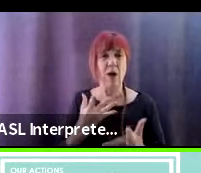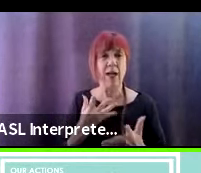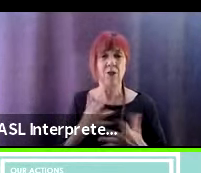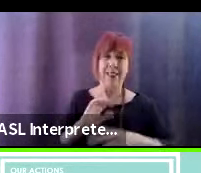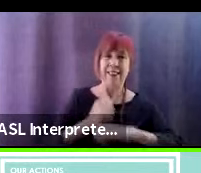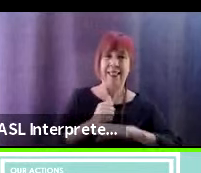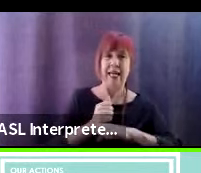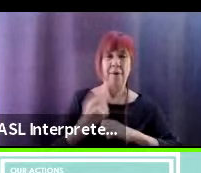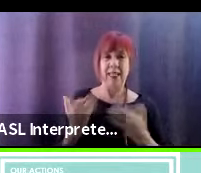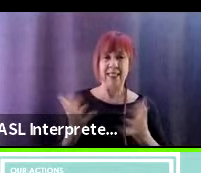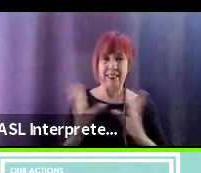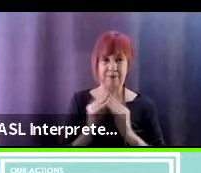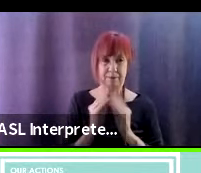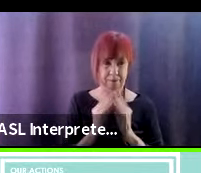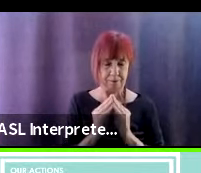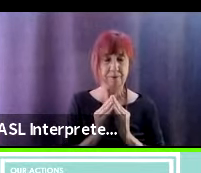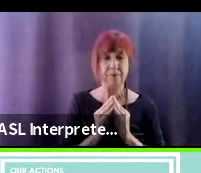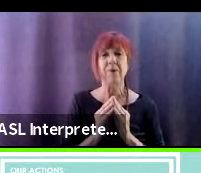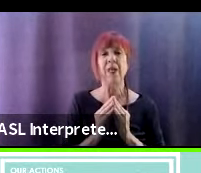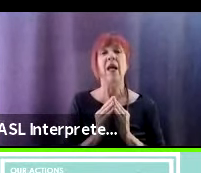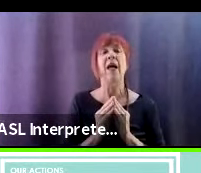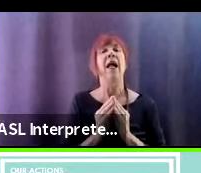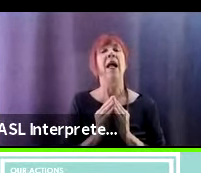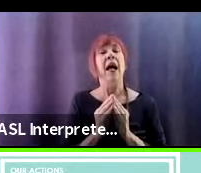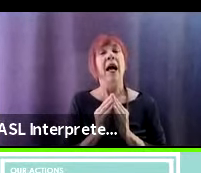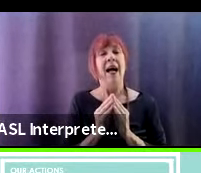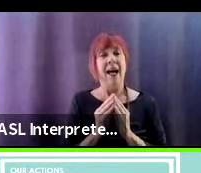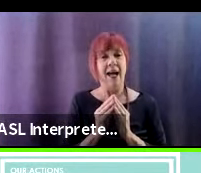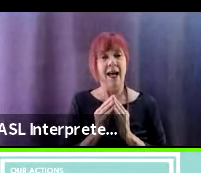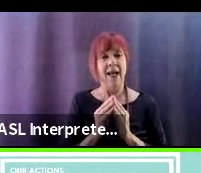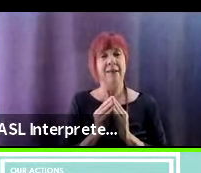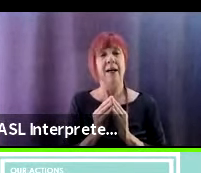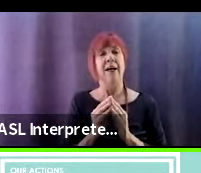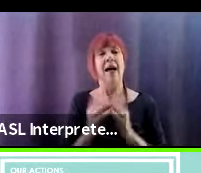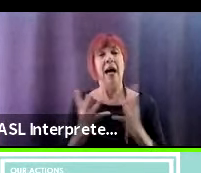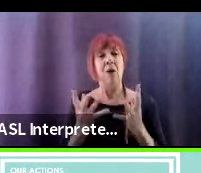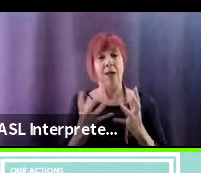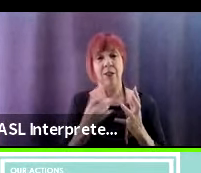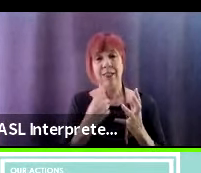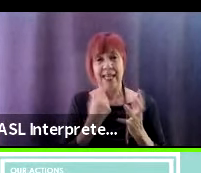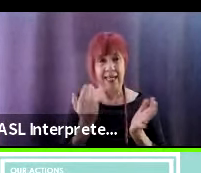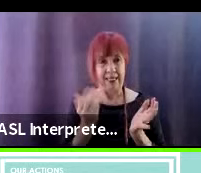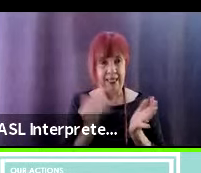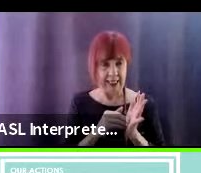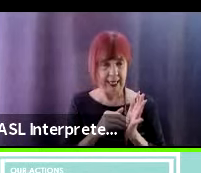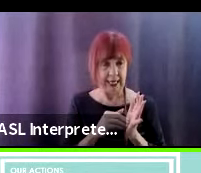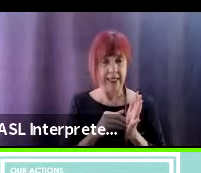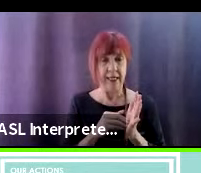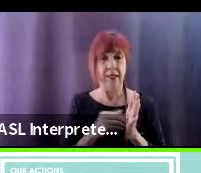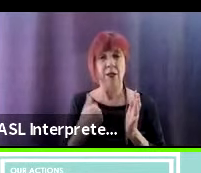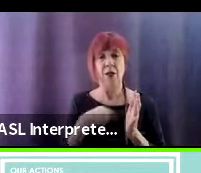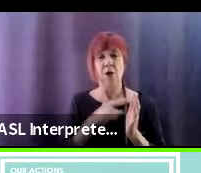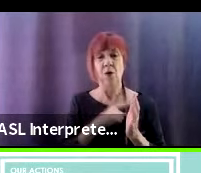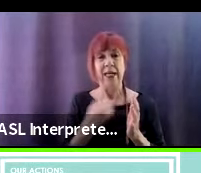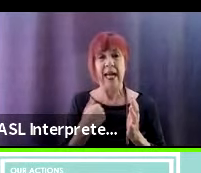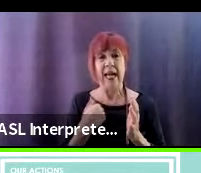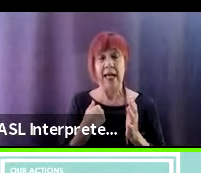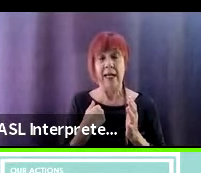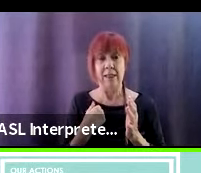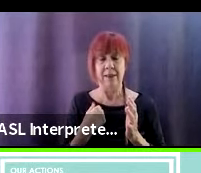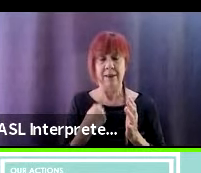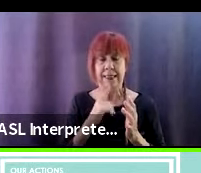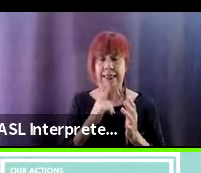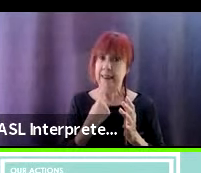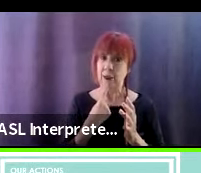I just want to reflect as well, as Dr. Burke-Harris did. I think, we did have a sobering moment very recently,